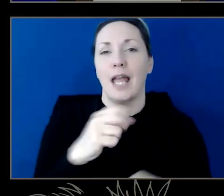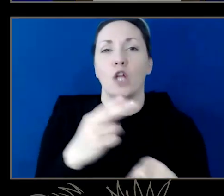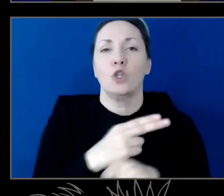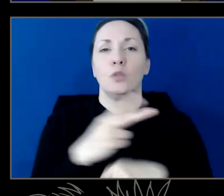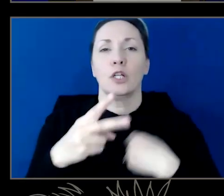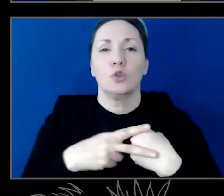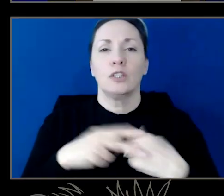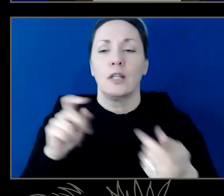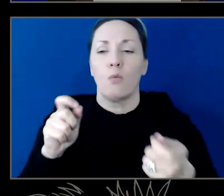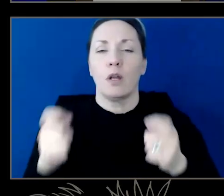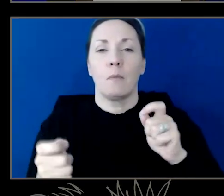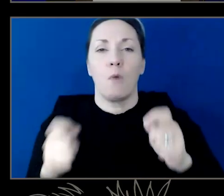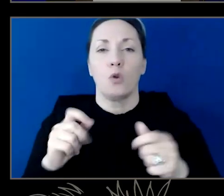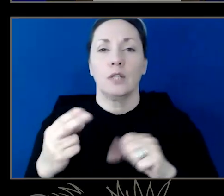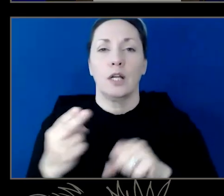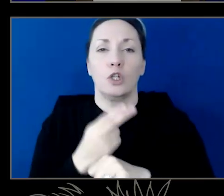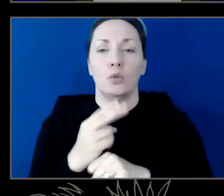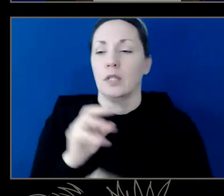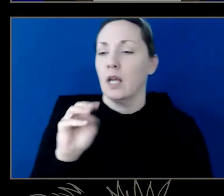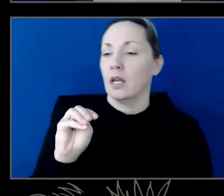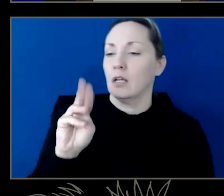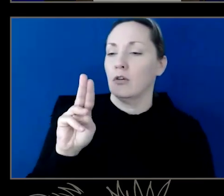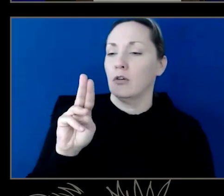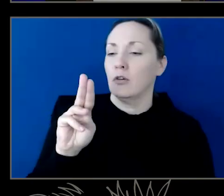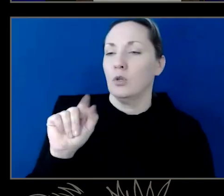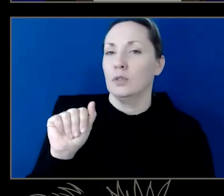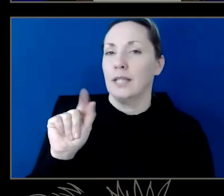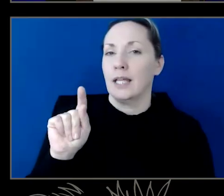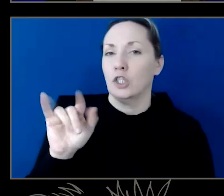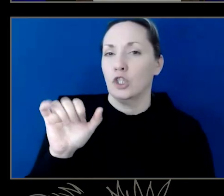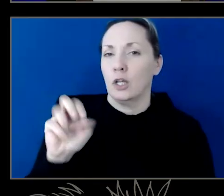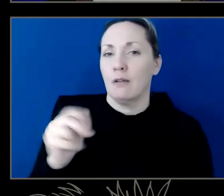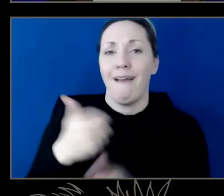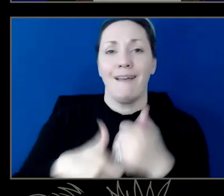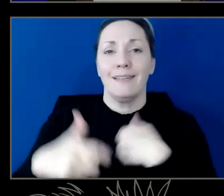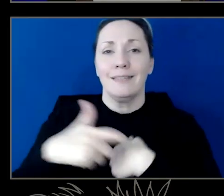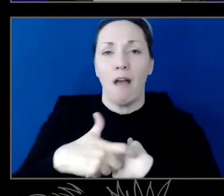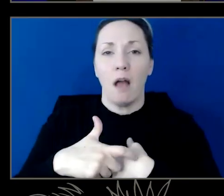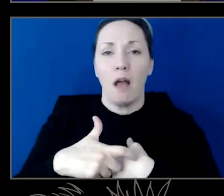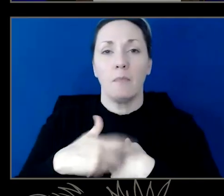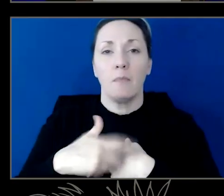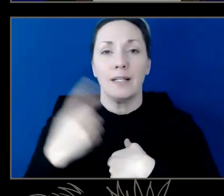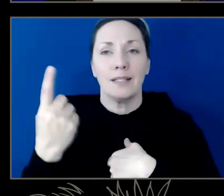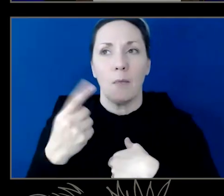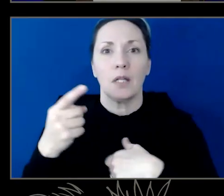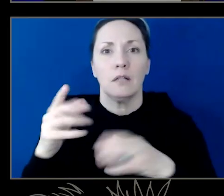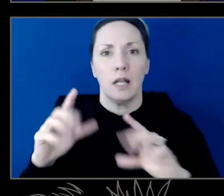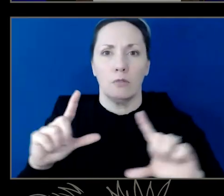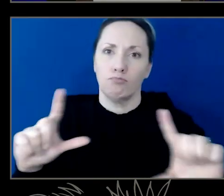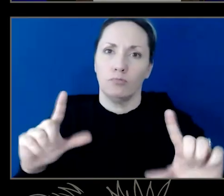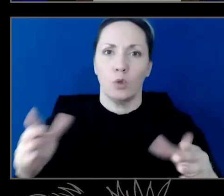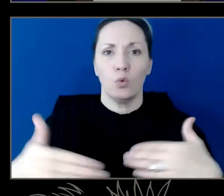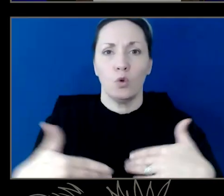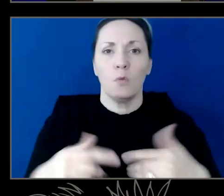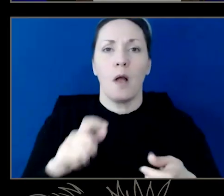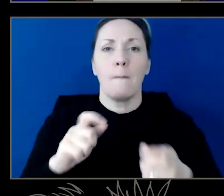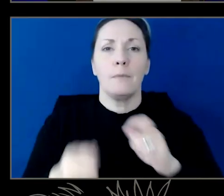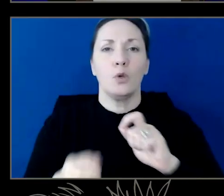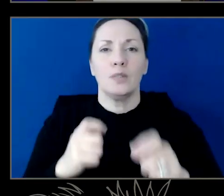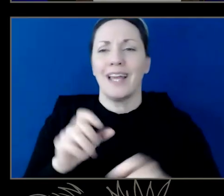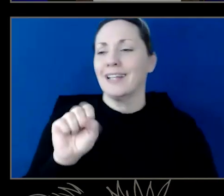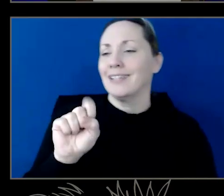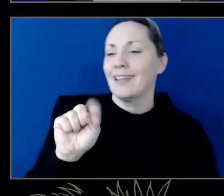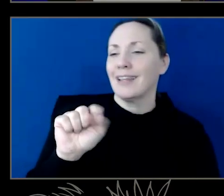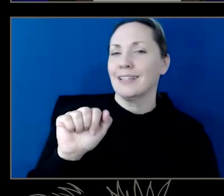that state using use mutation. And every time anyone on the room mutates the state, it